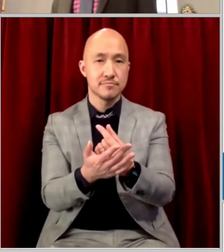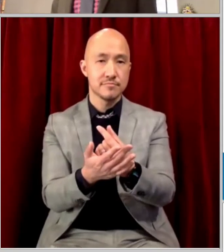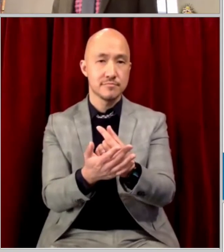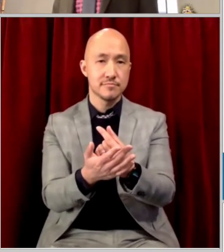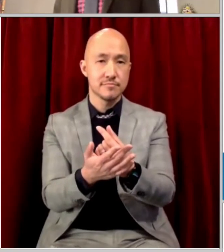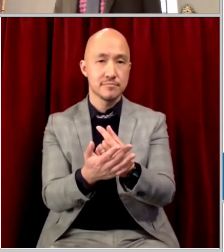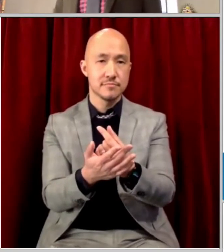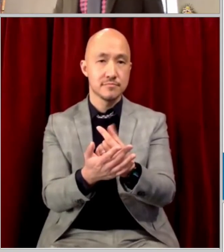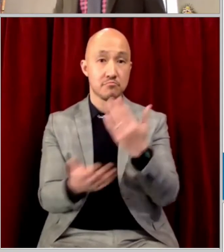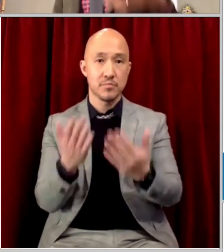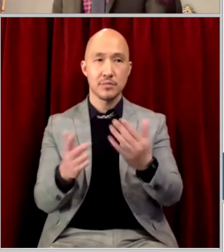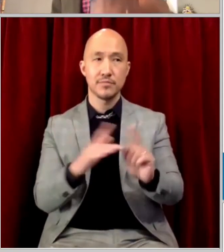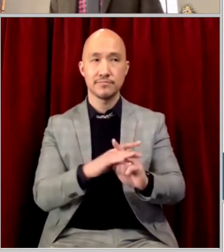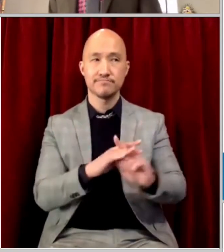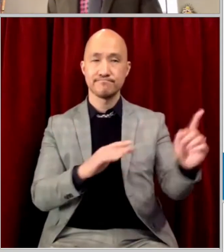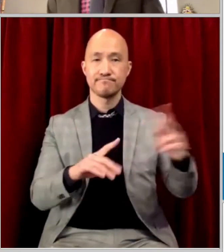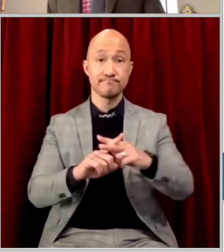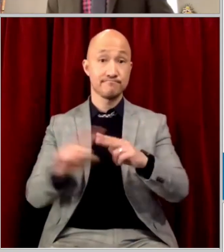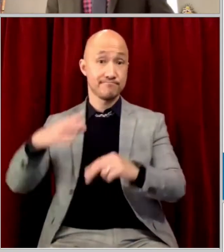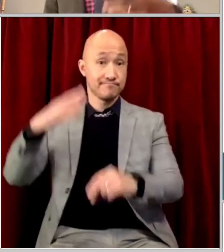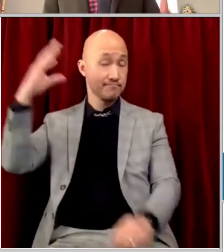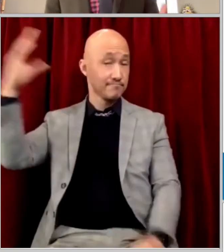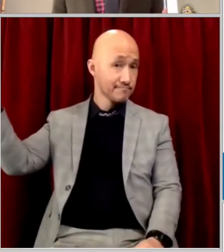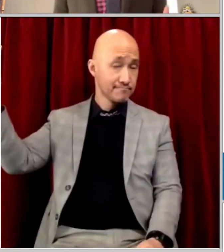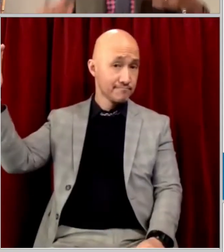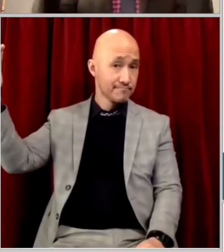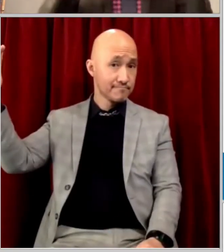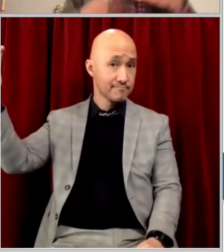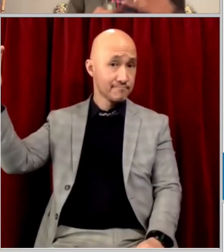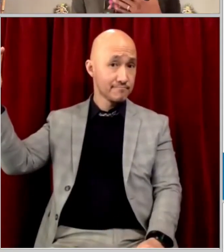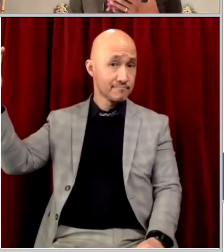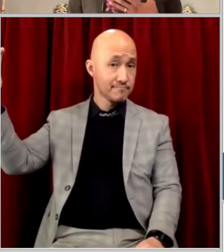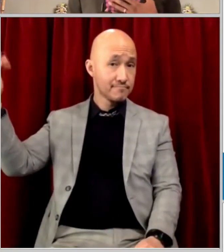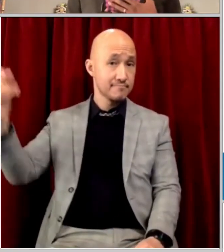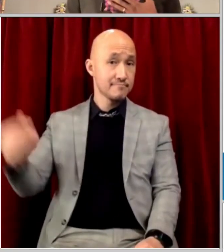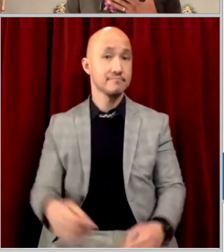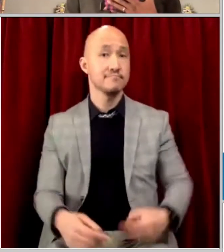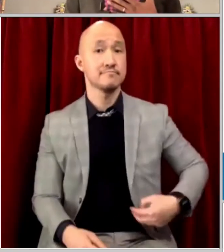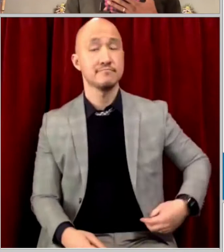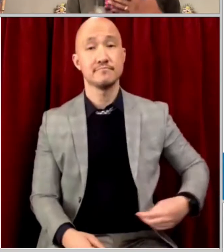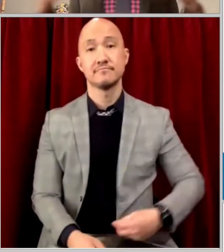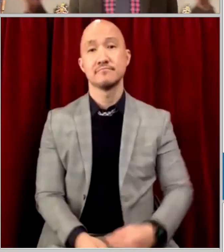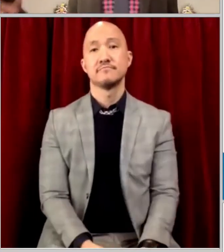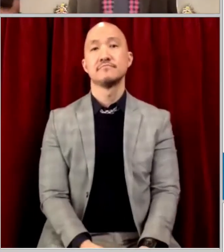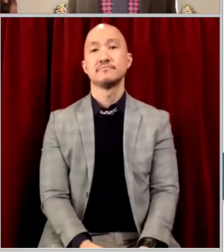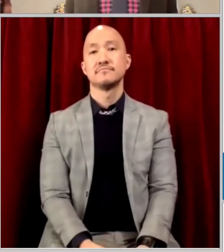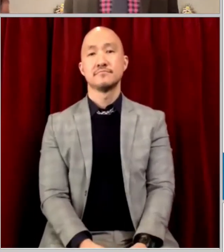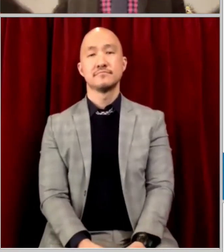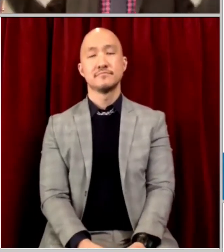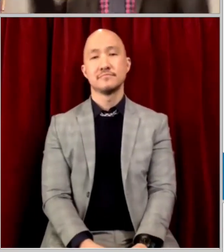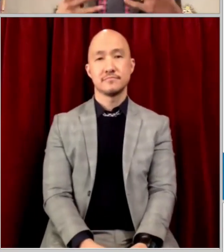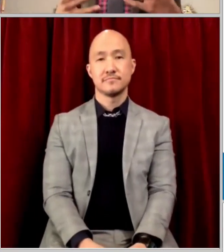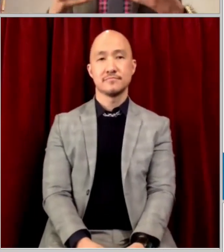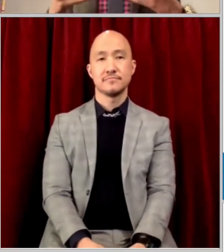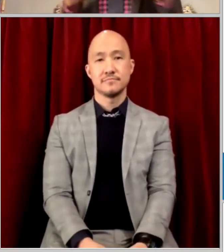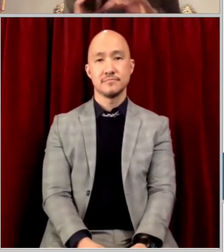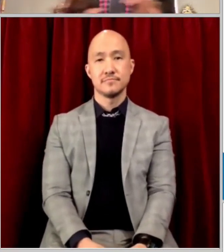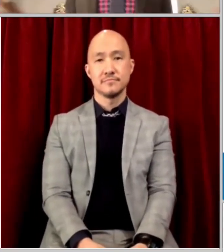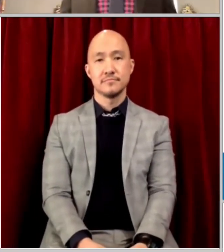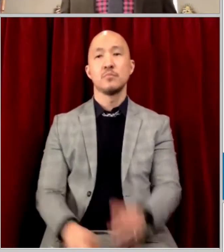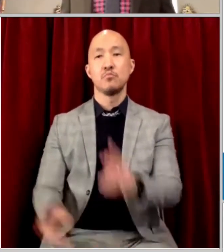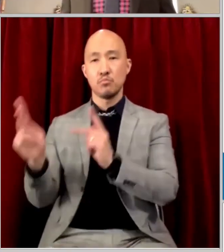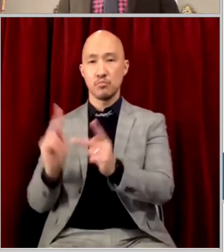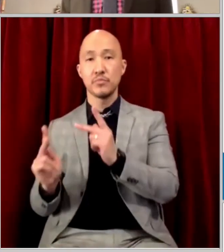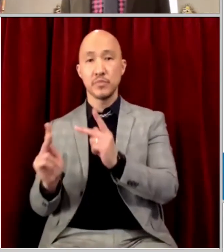bad. But what's the reality? The reality is if I am the light, what I'm going to attract is more light and